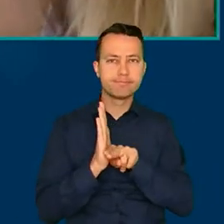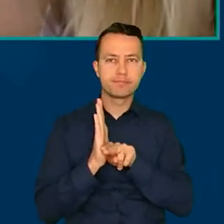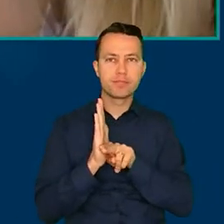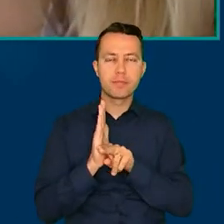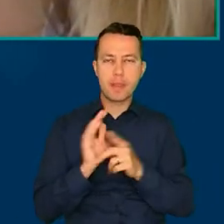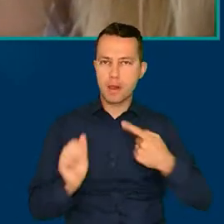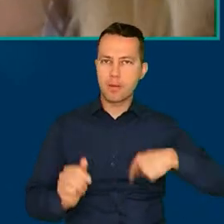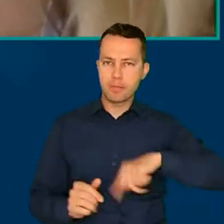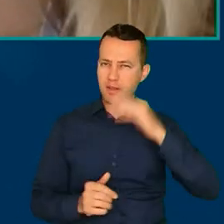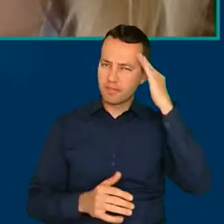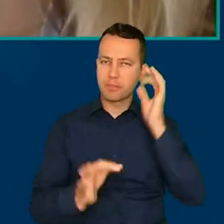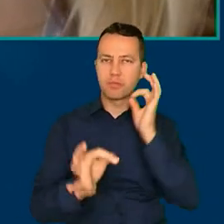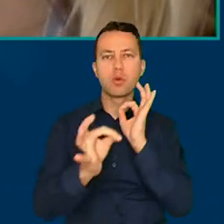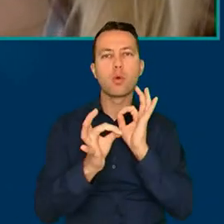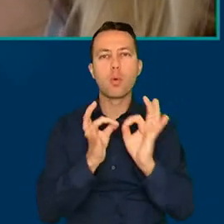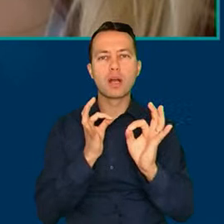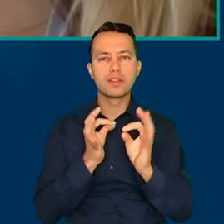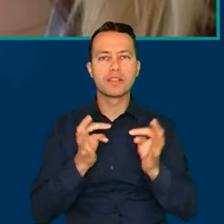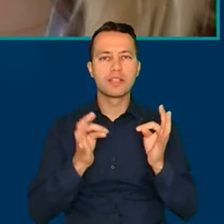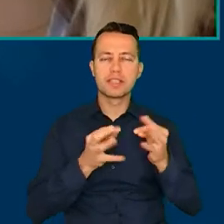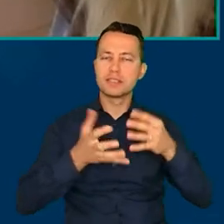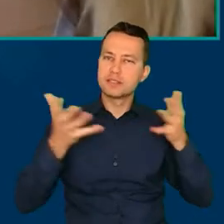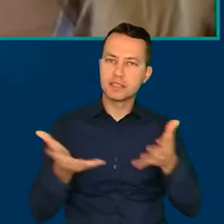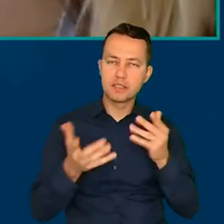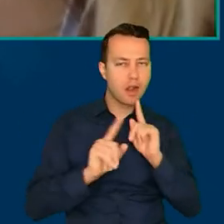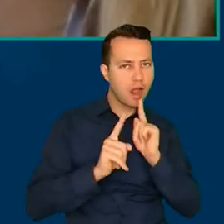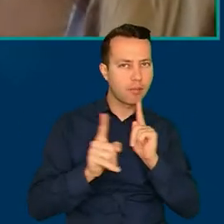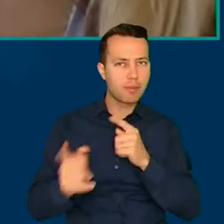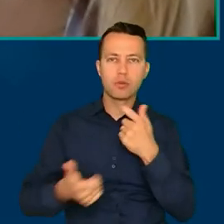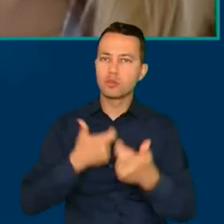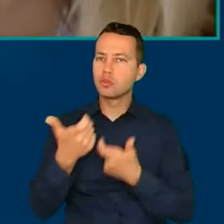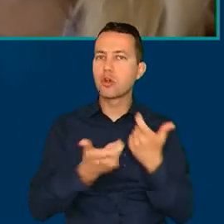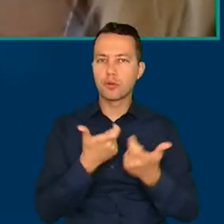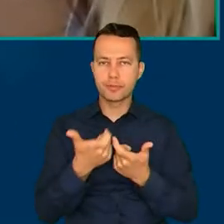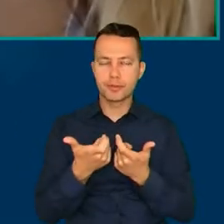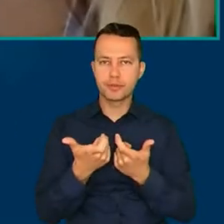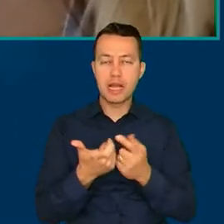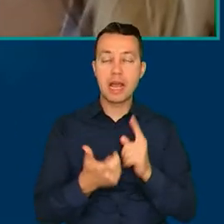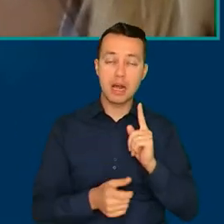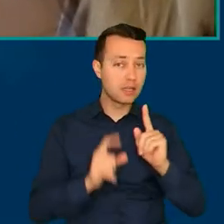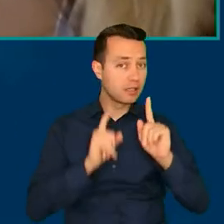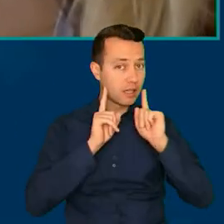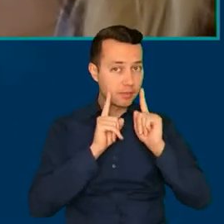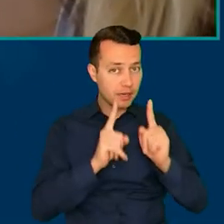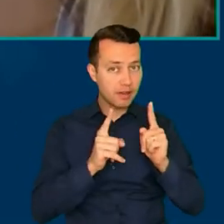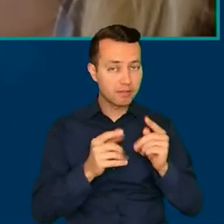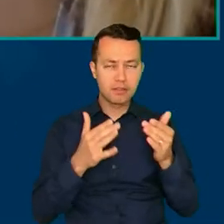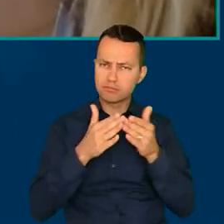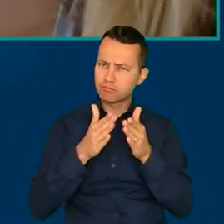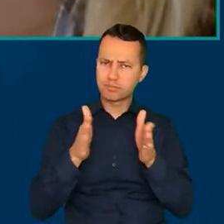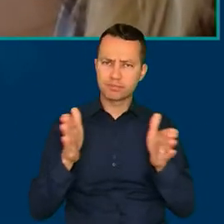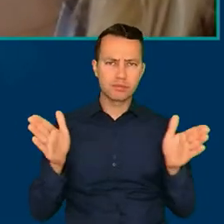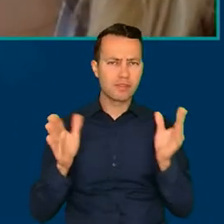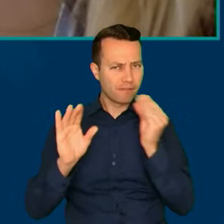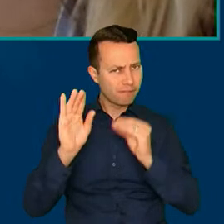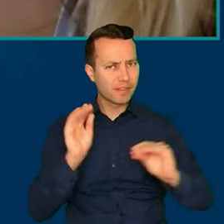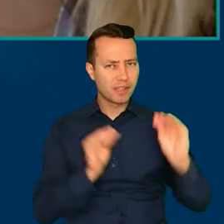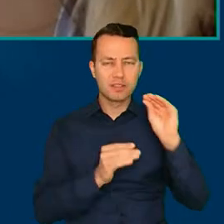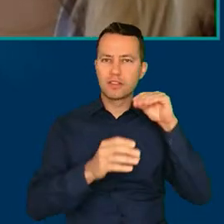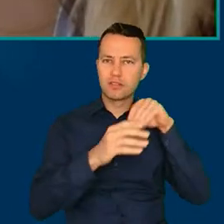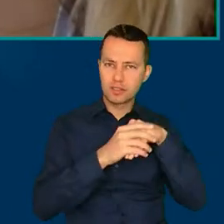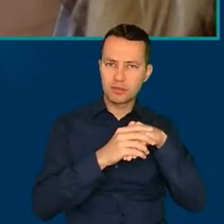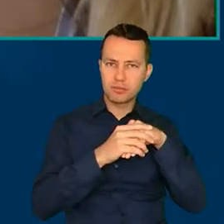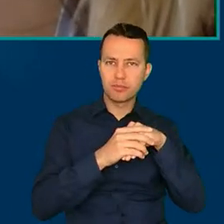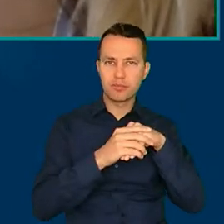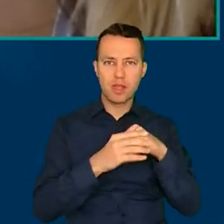it's broader in that it goes beyond human rights impacts to look at all or most of the substantive obligations under the